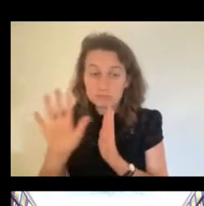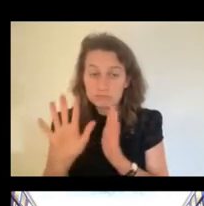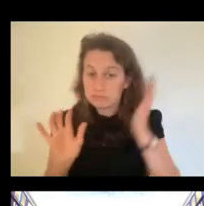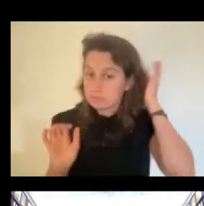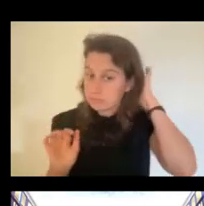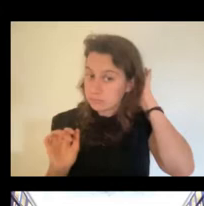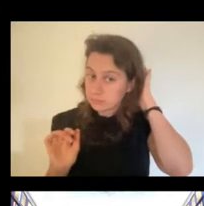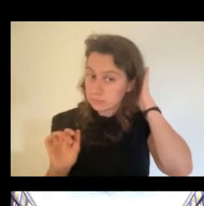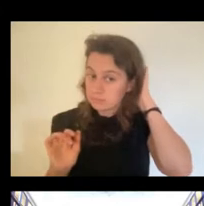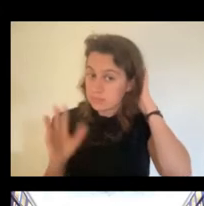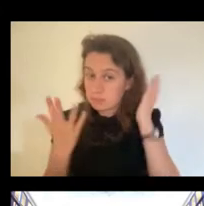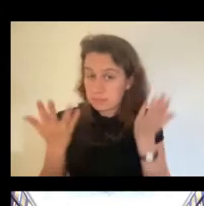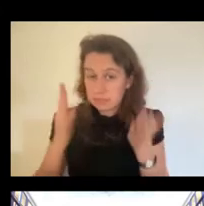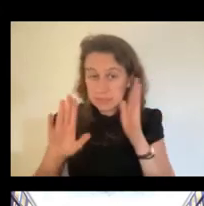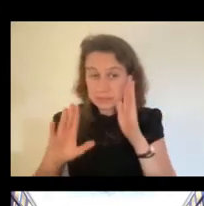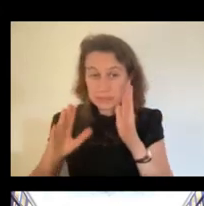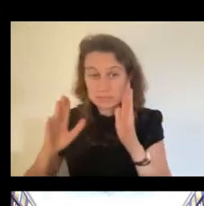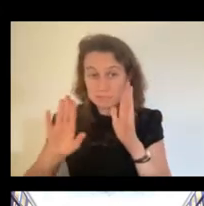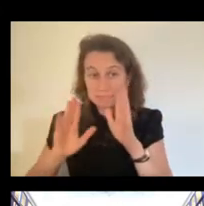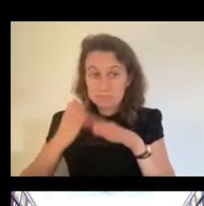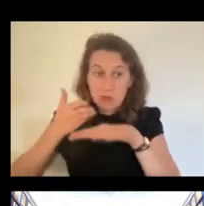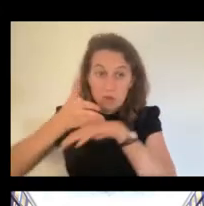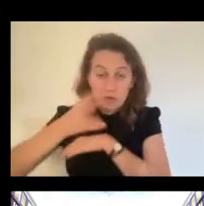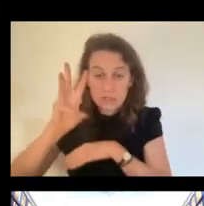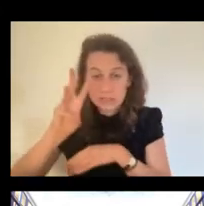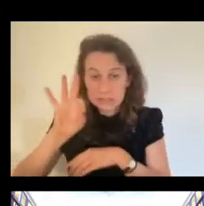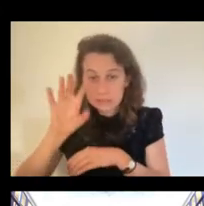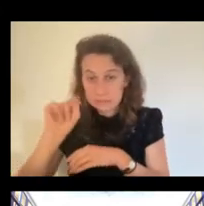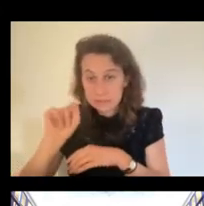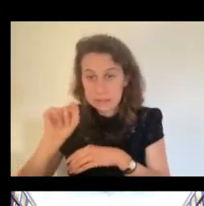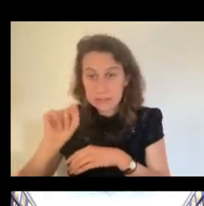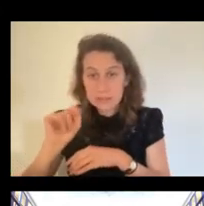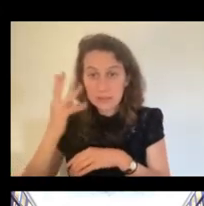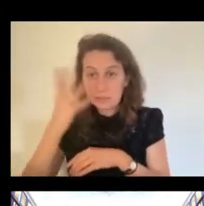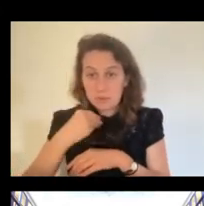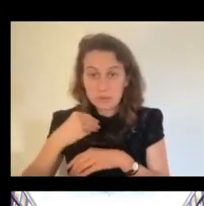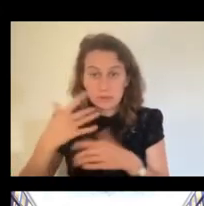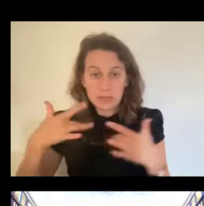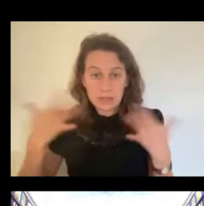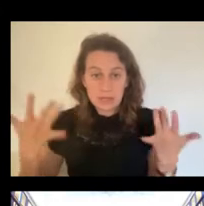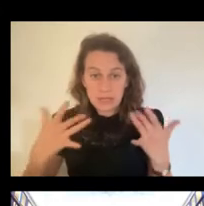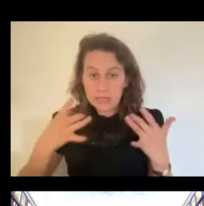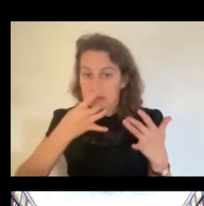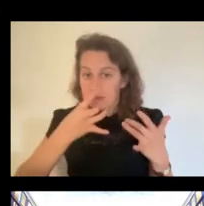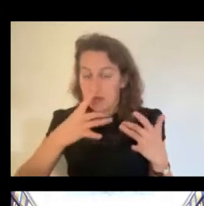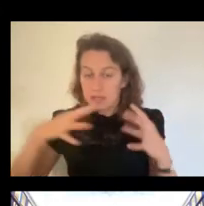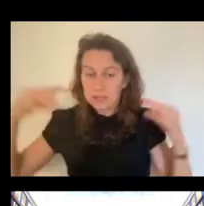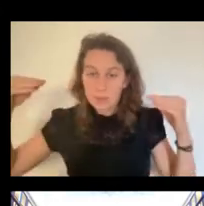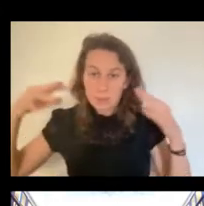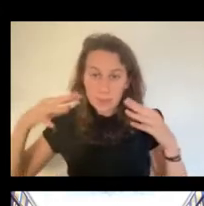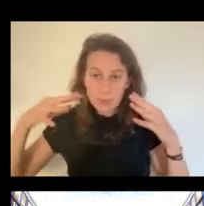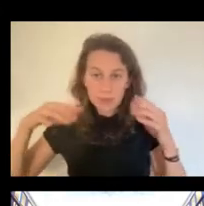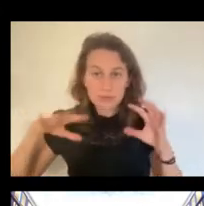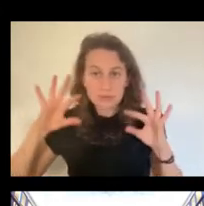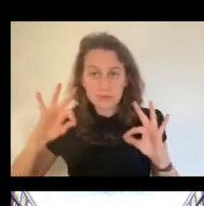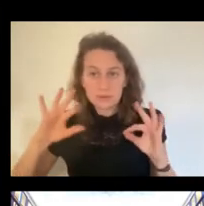maybe 6 feet tall, and it's really delicate and light and captures the light really well in the museum space. So Lei,